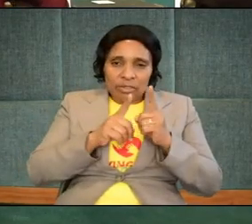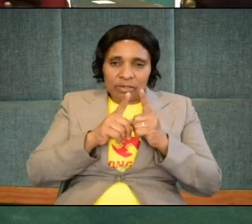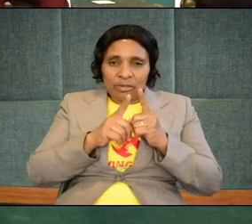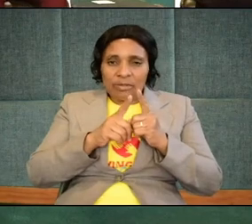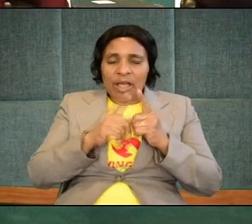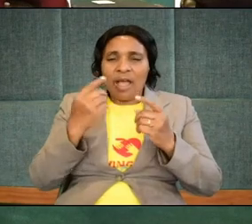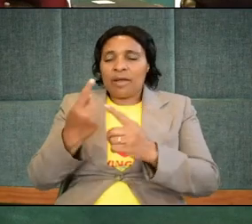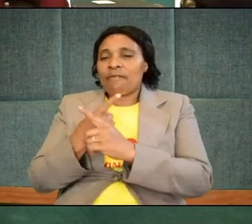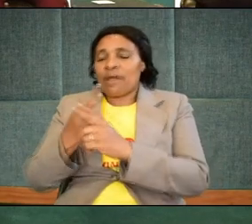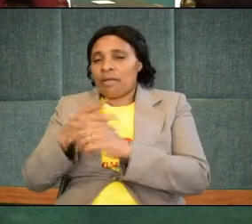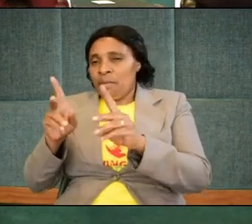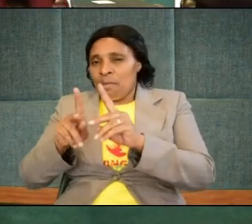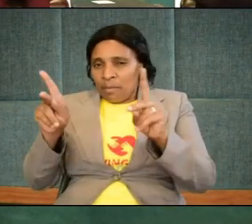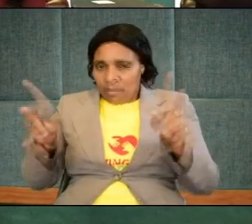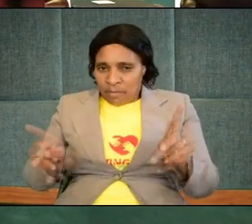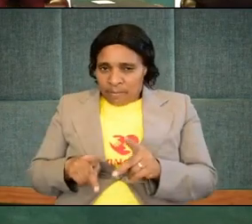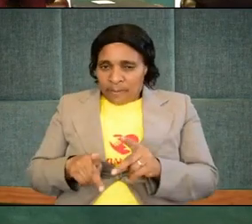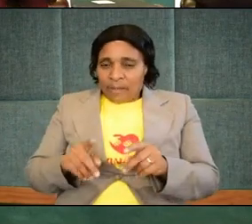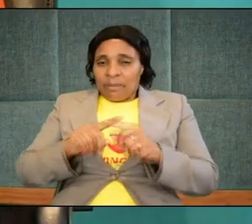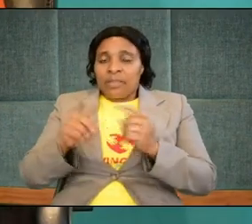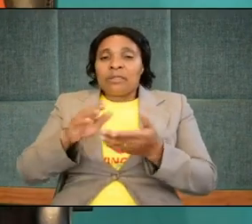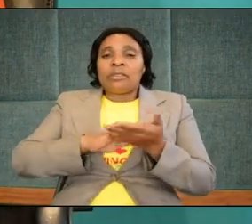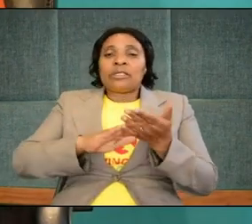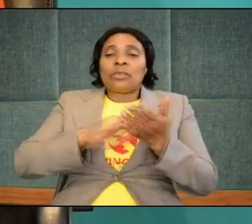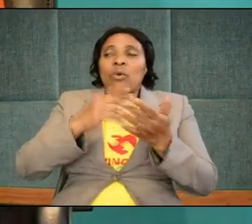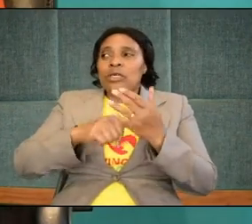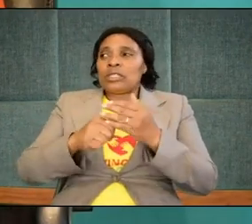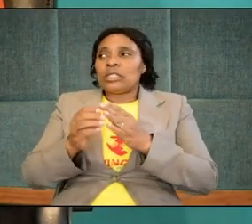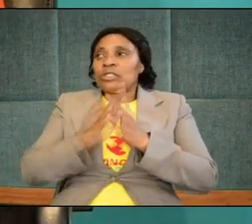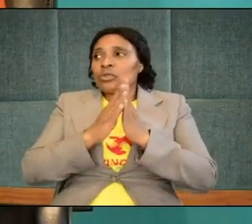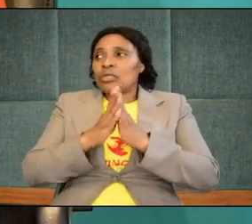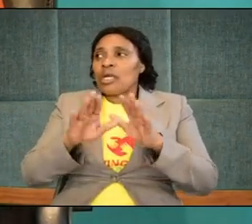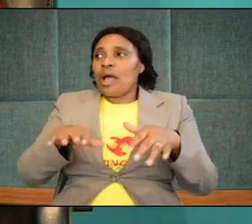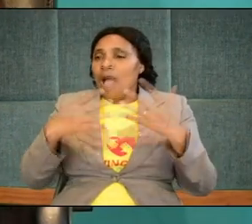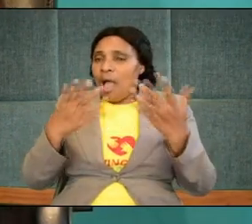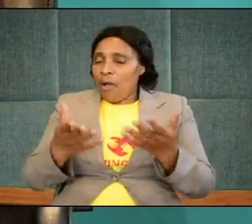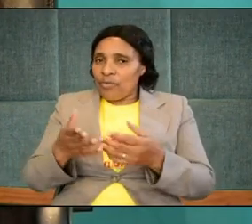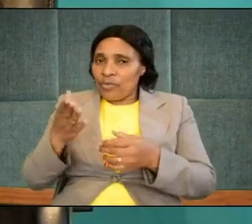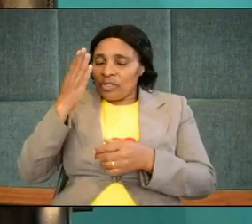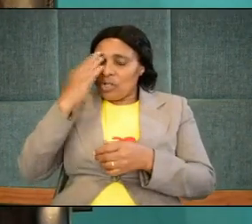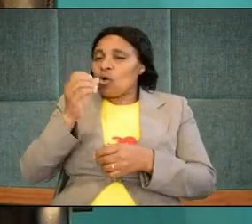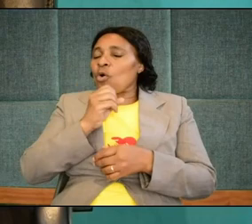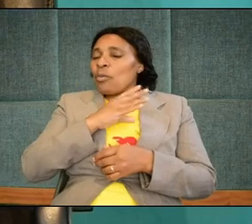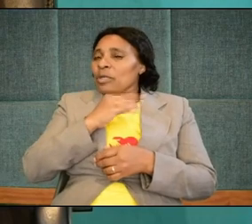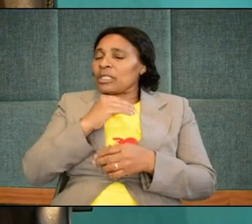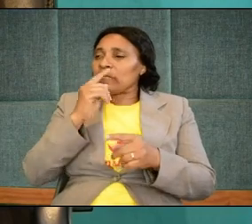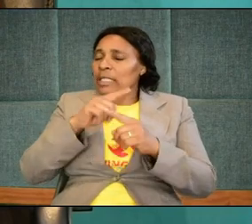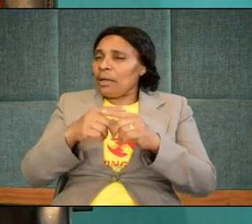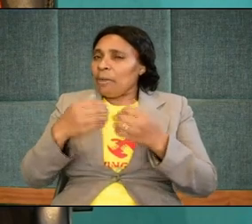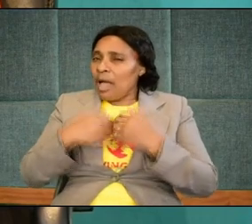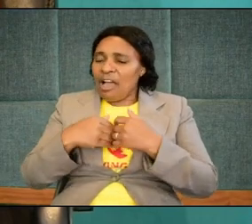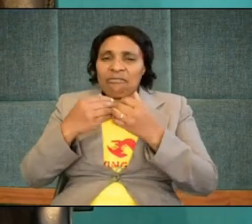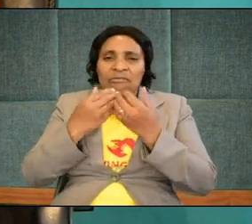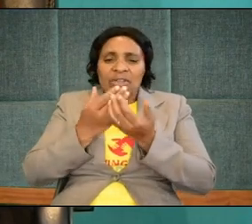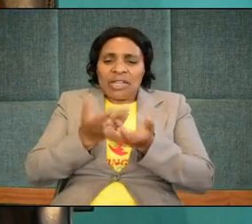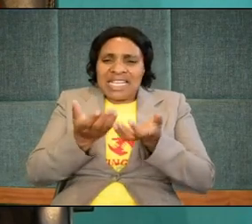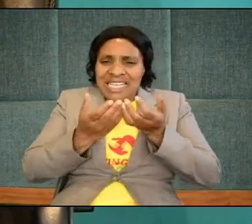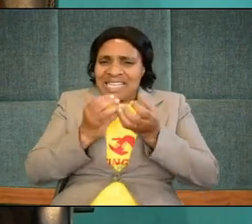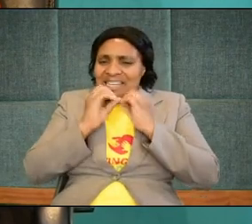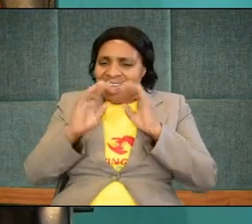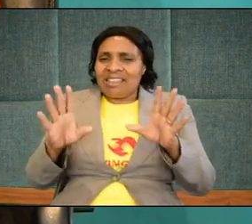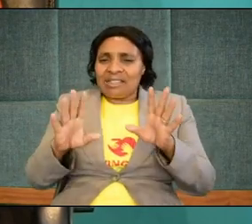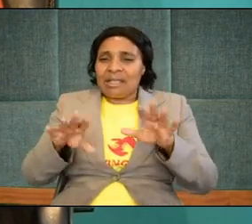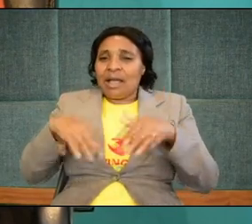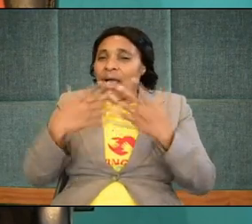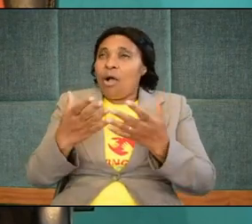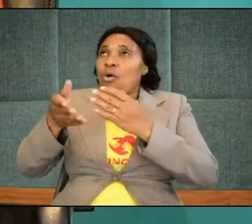a lot of different places. But this is basically the story of how the Israelites complained when they didn't have what they needed and how God